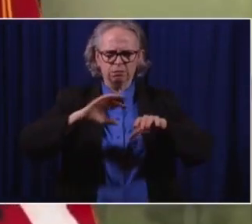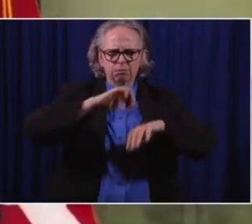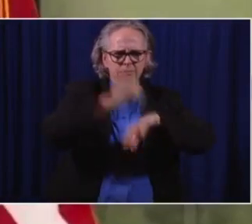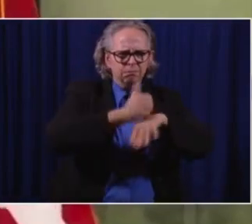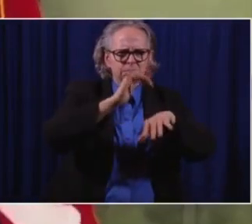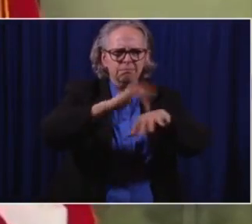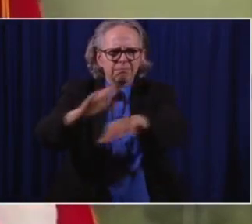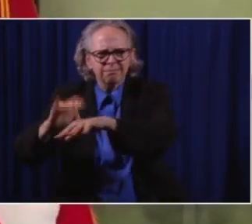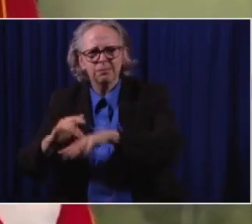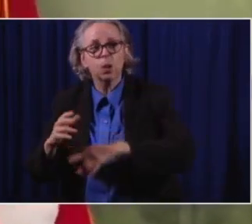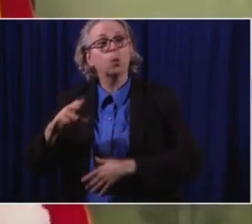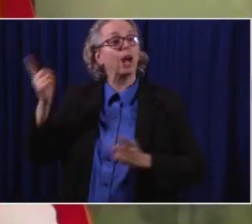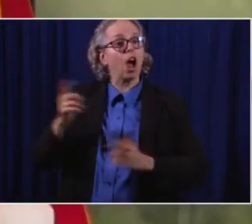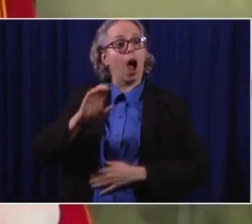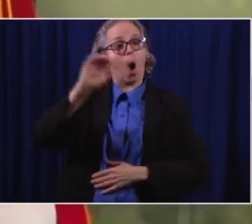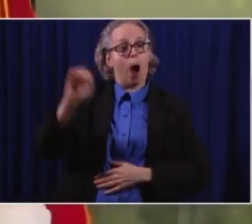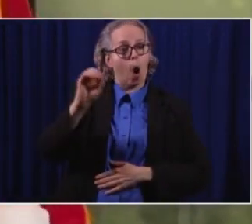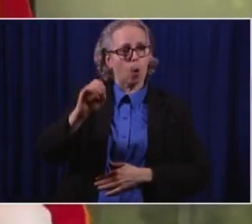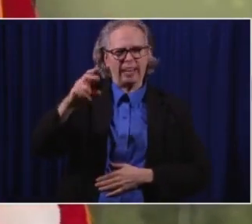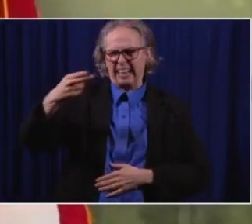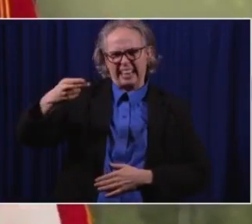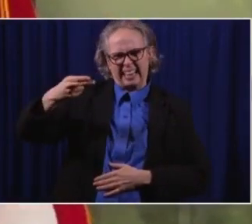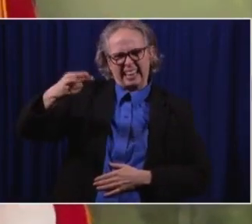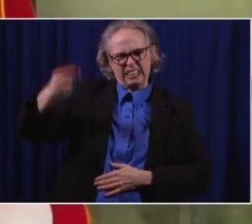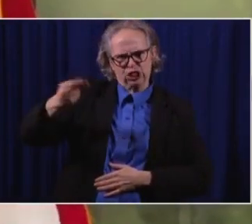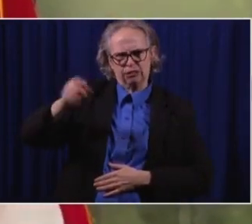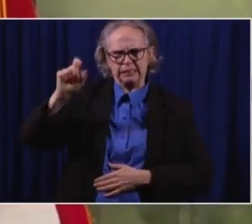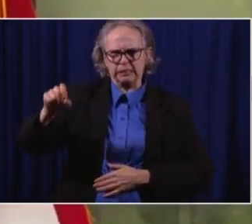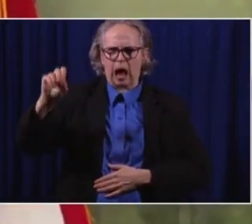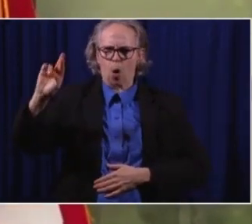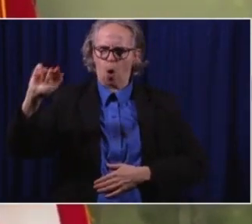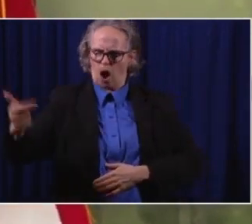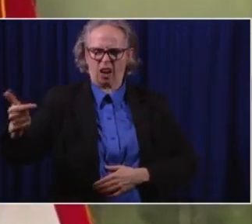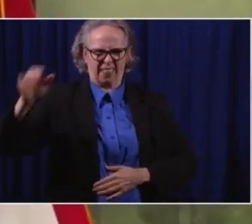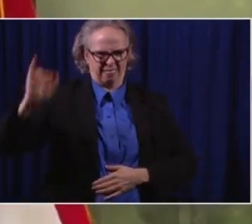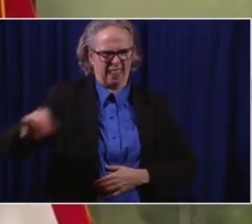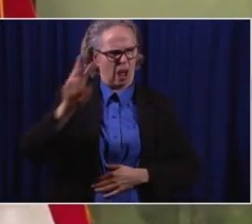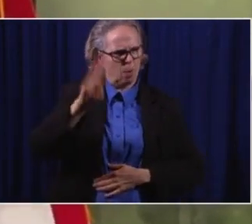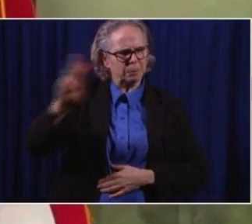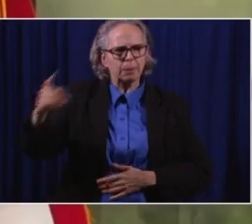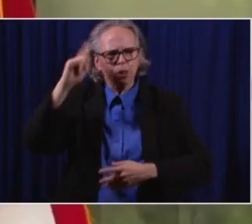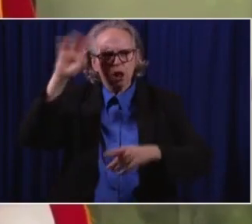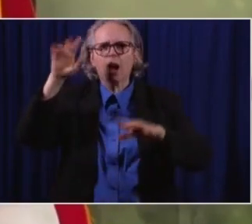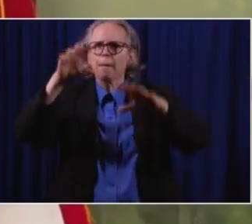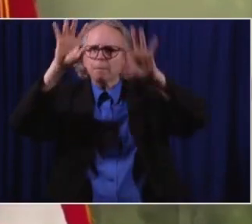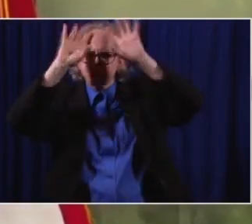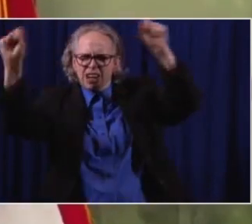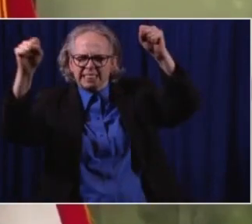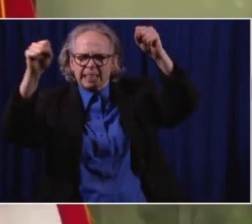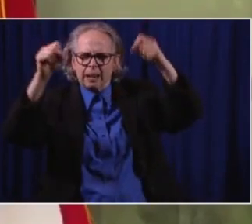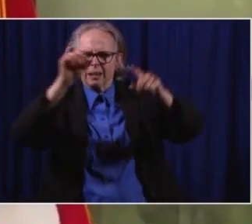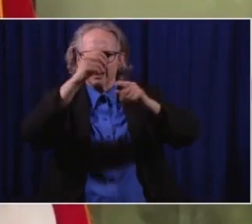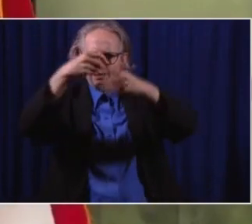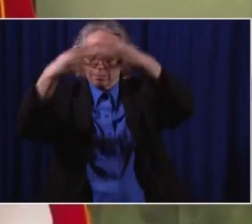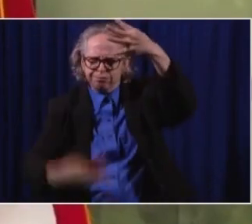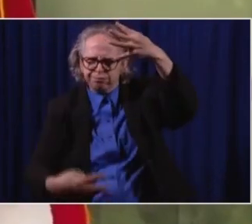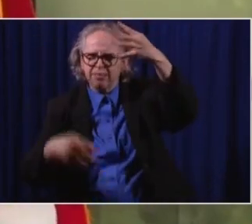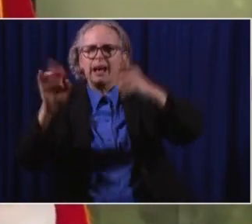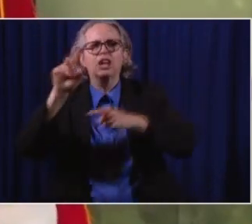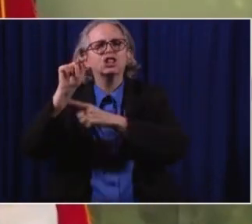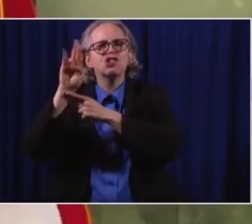look for Presidential Trail, and you'll be able to see all of those locations. Something that Fran and I have done with